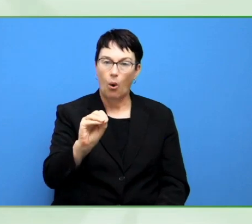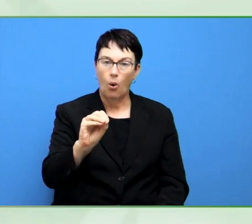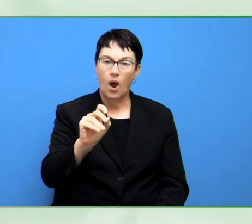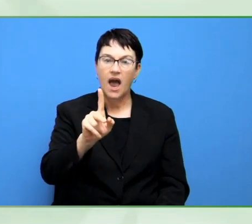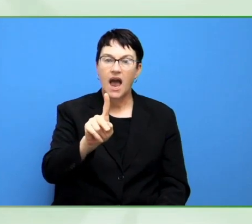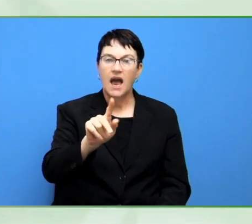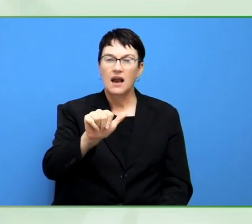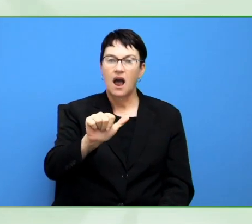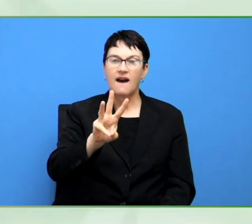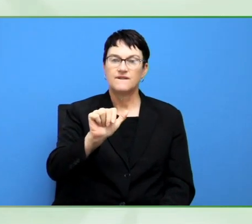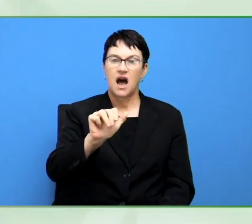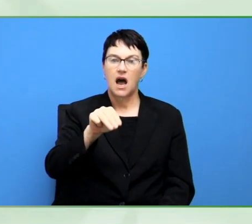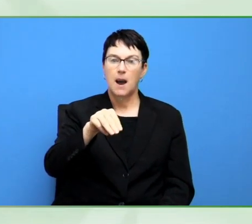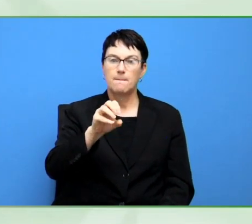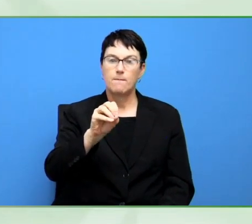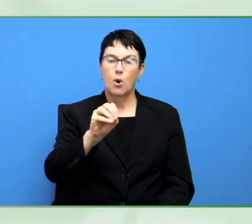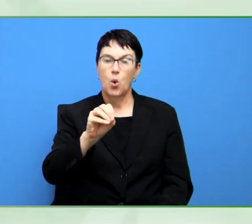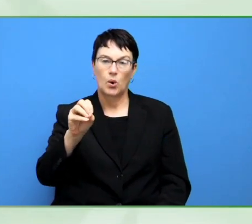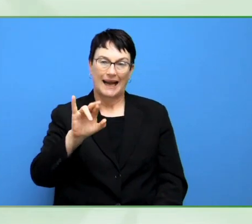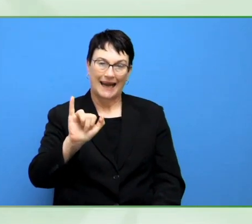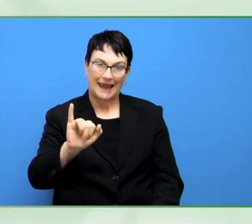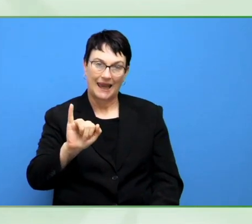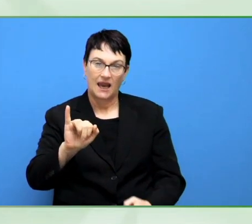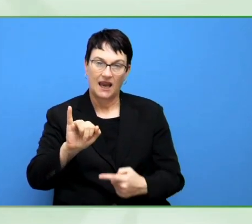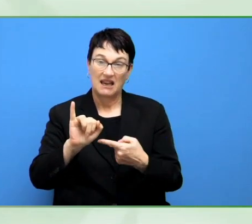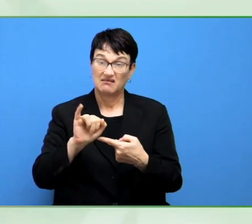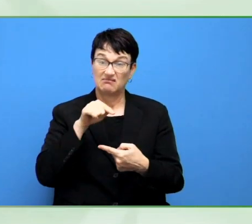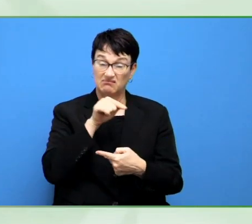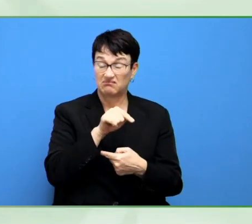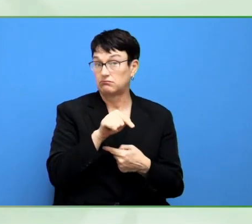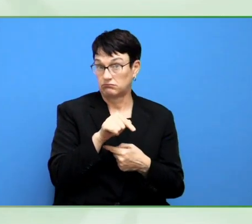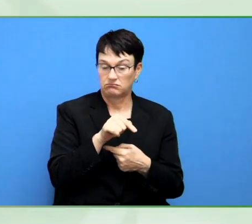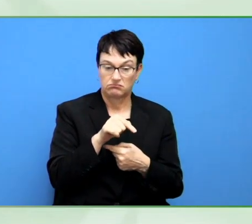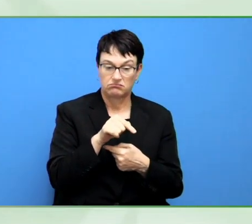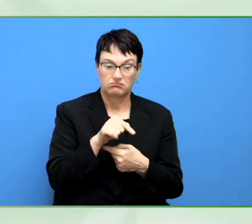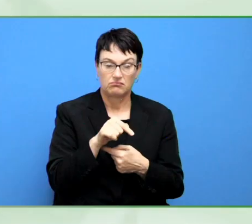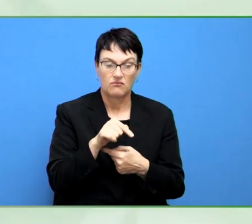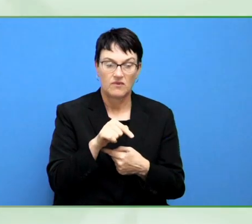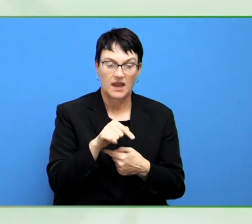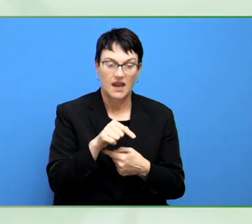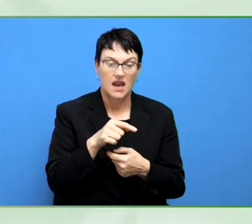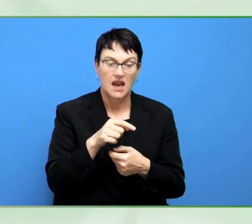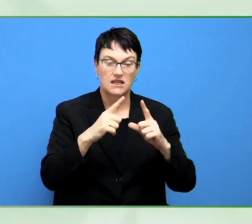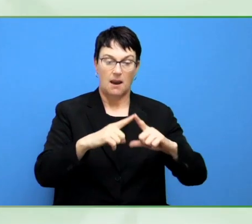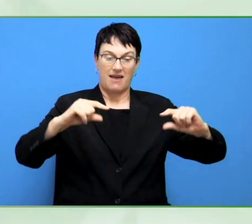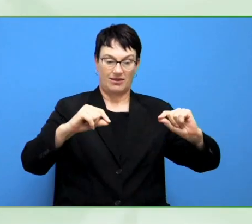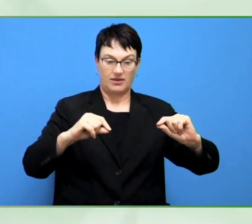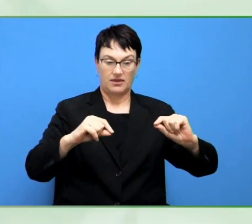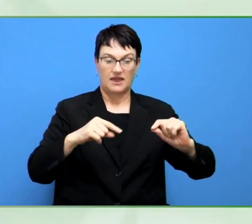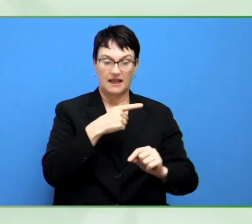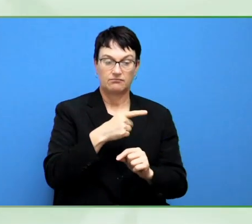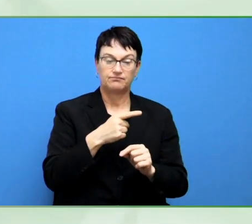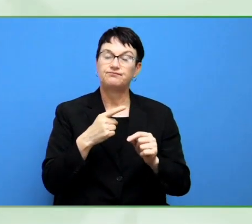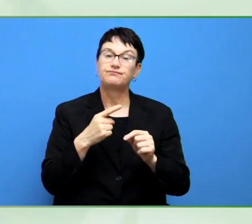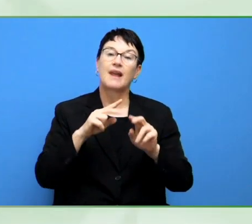his job is to make sure that people with hearing constraints, I mean, that's not his job, it's one of the projects he's doing, people with